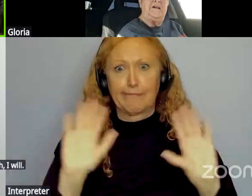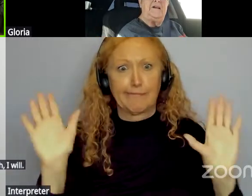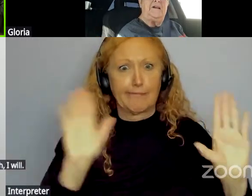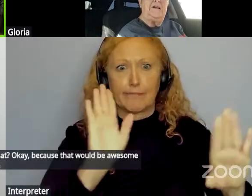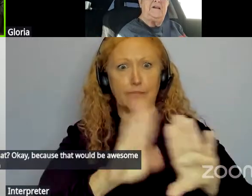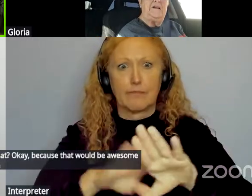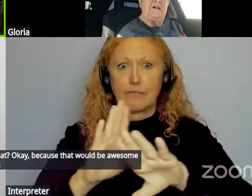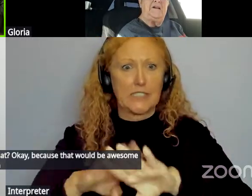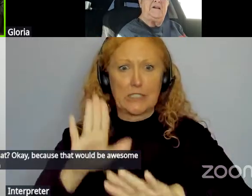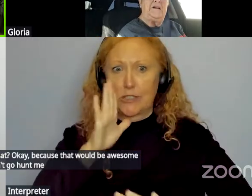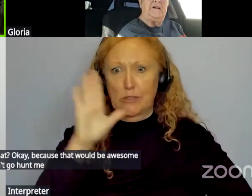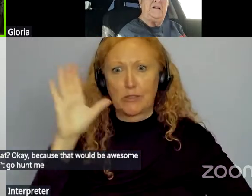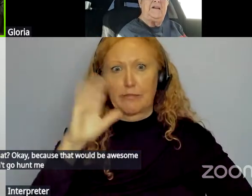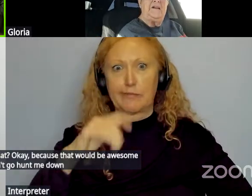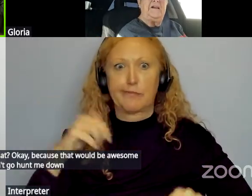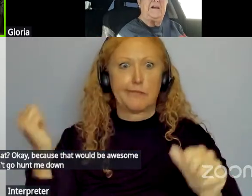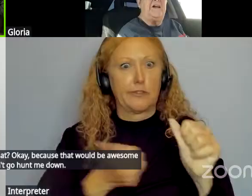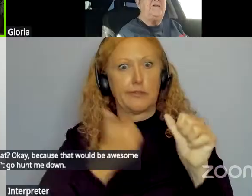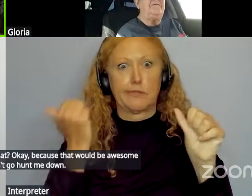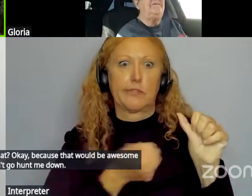don't go hunt me down.